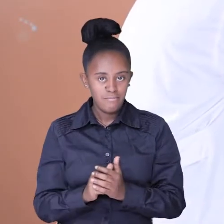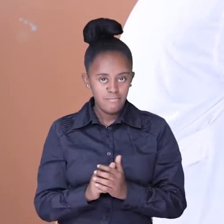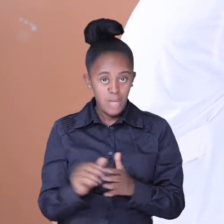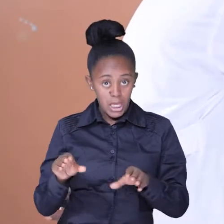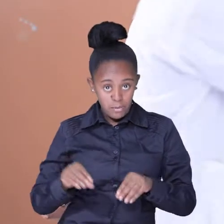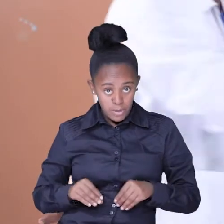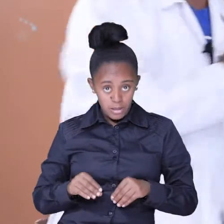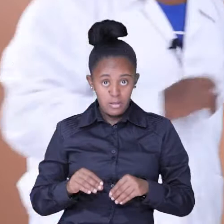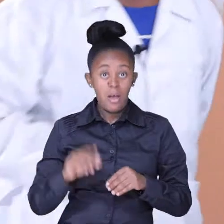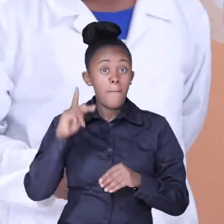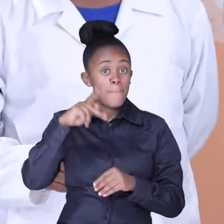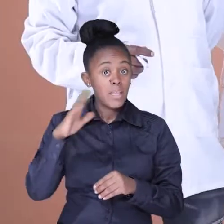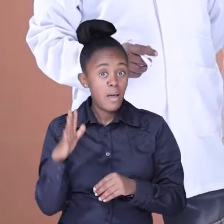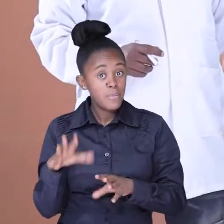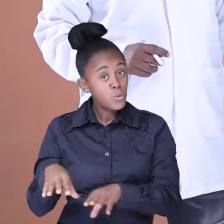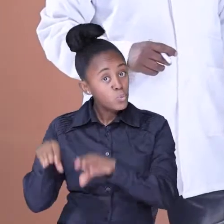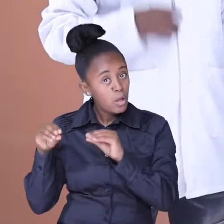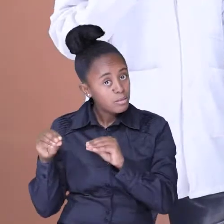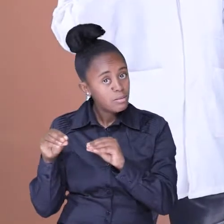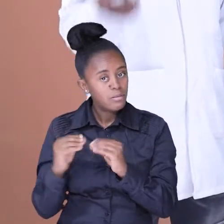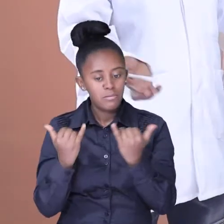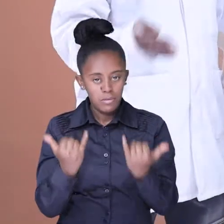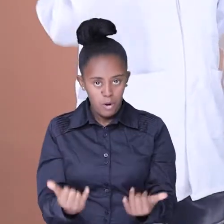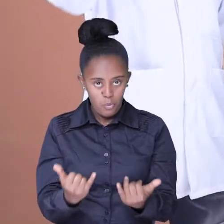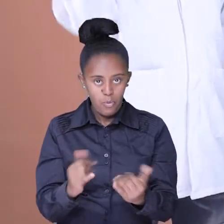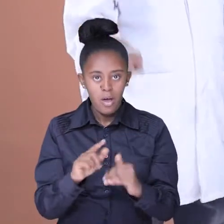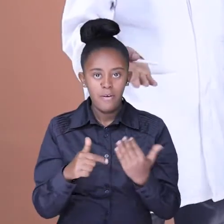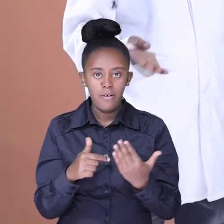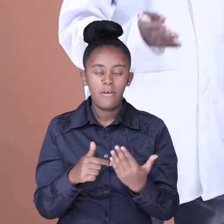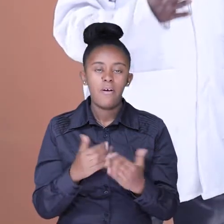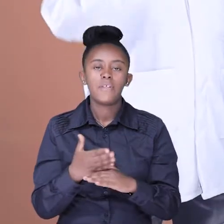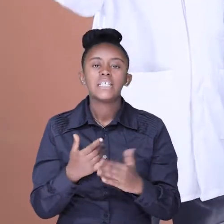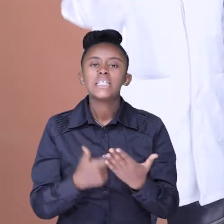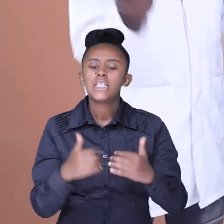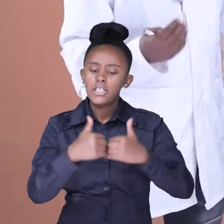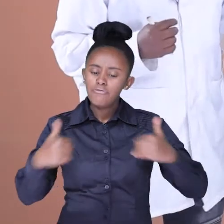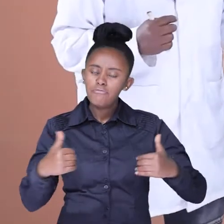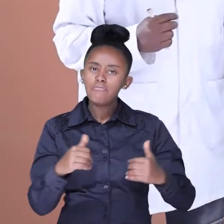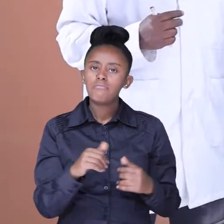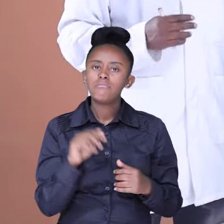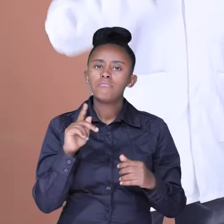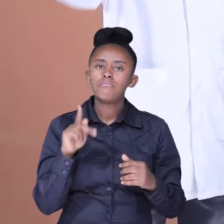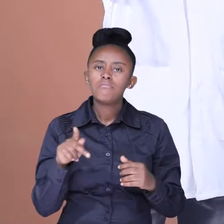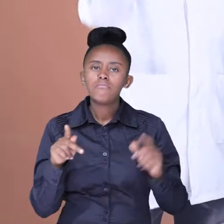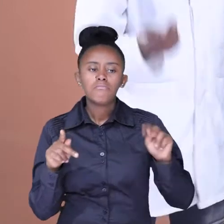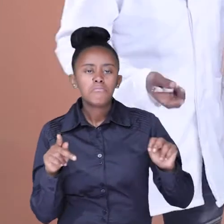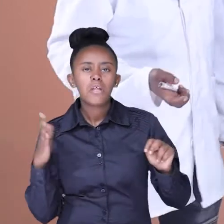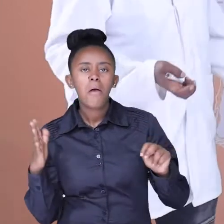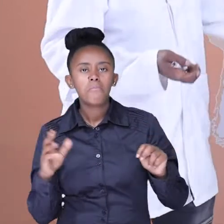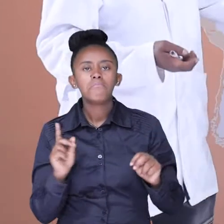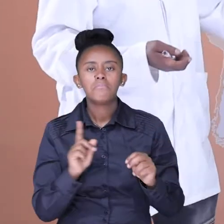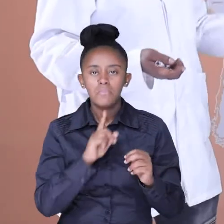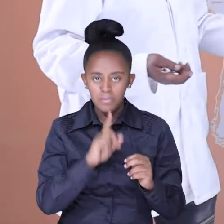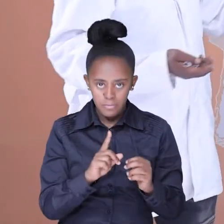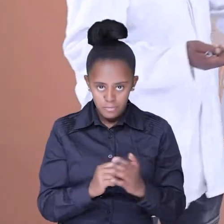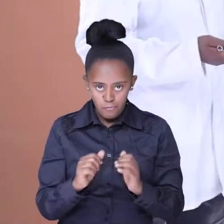formed. Students, now after this you can differentiate how p-type semiconductor and n-type